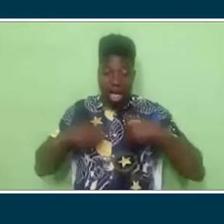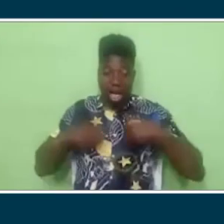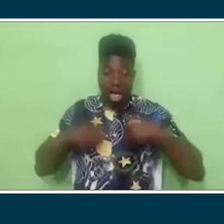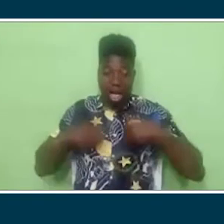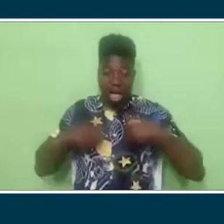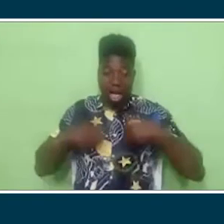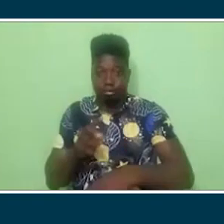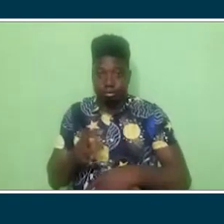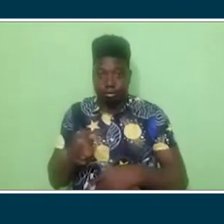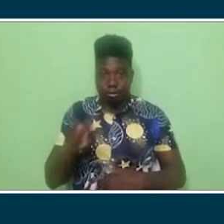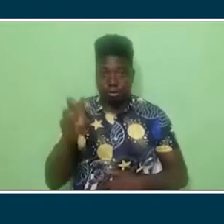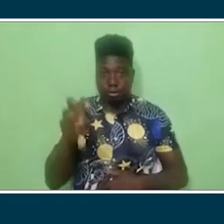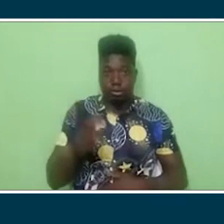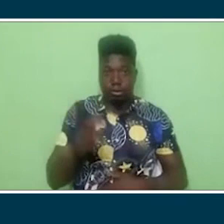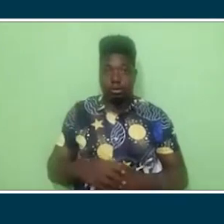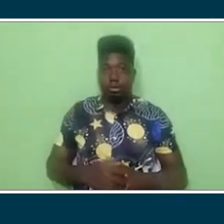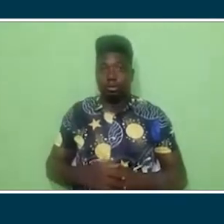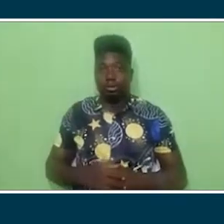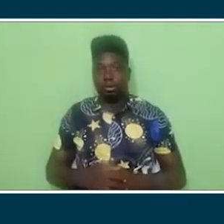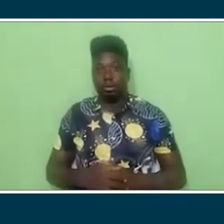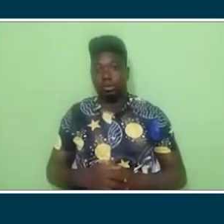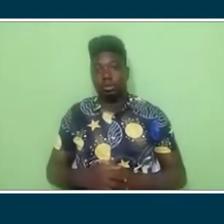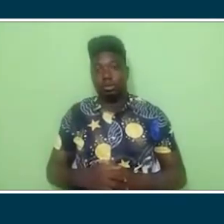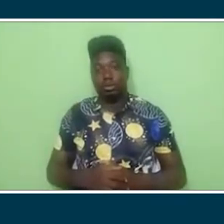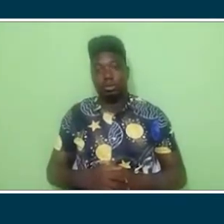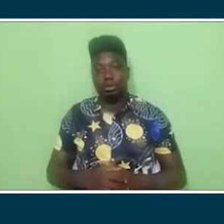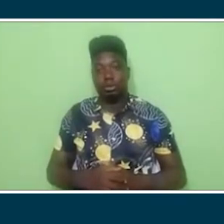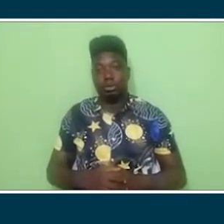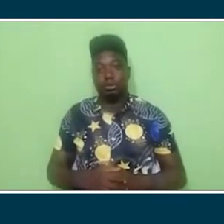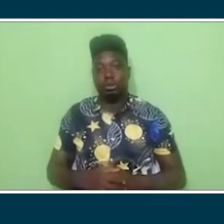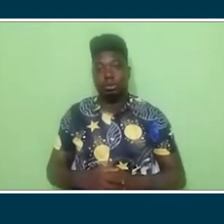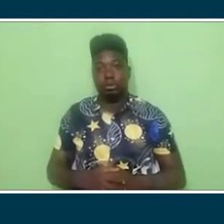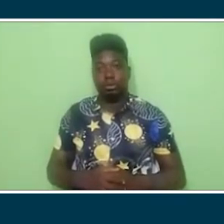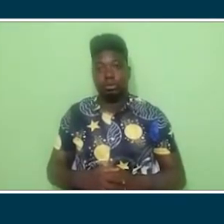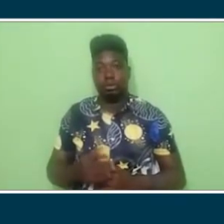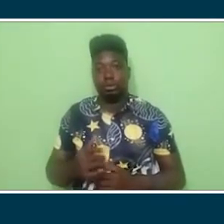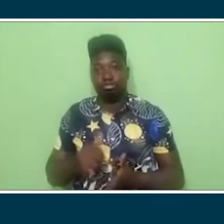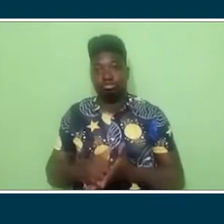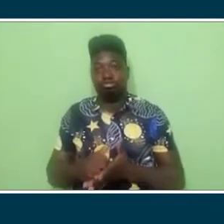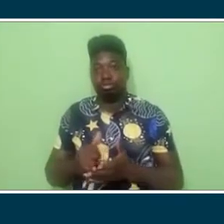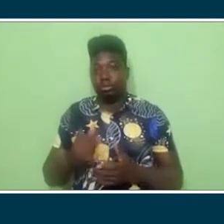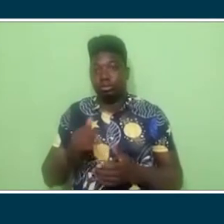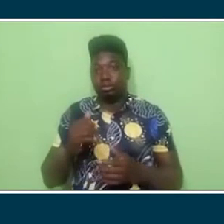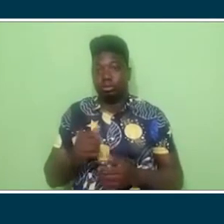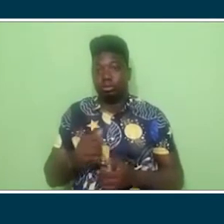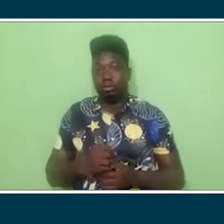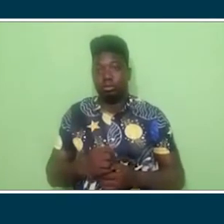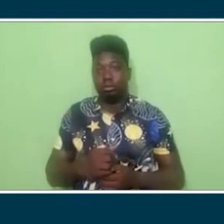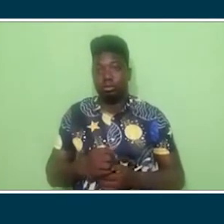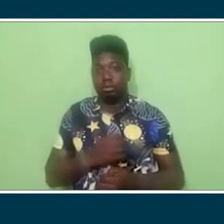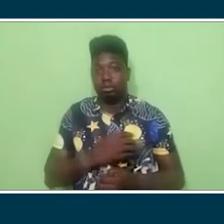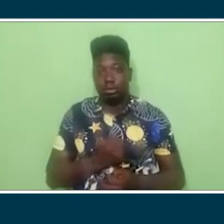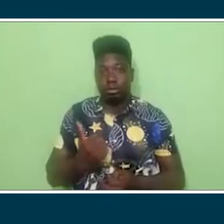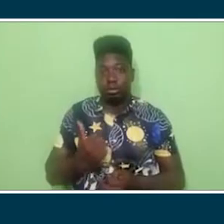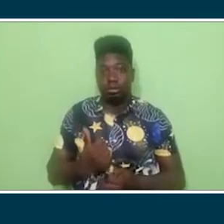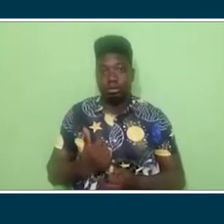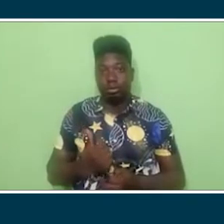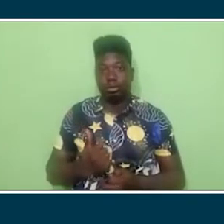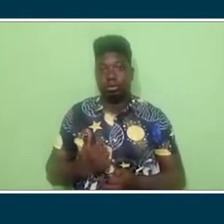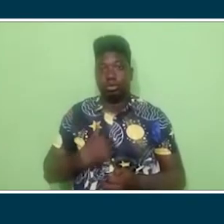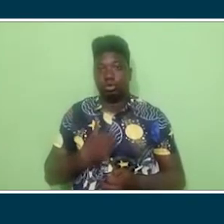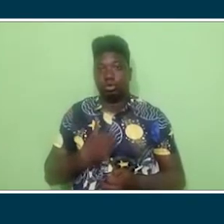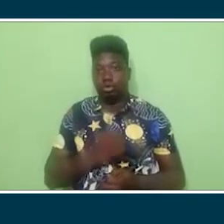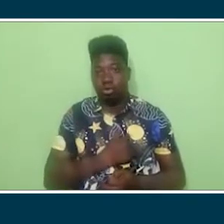of traditions, some practices aren't even allowed until you're in midlife, and yet we